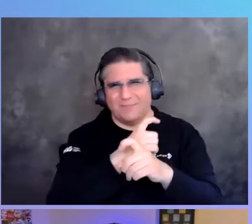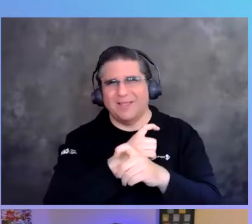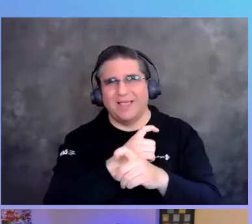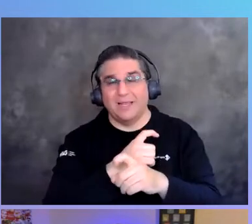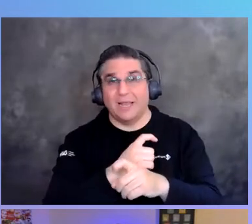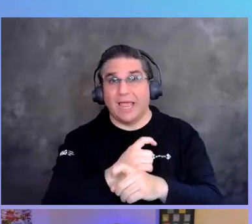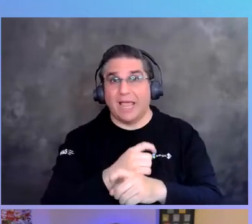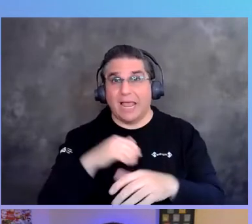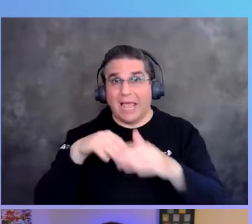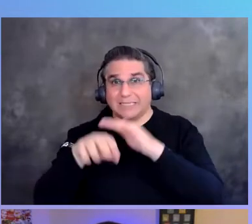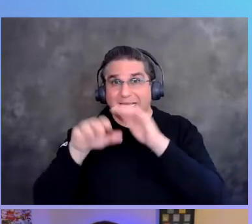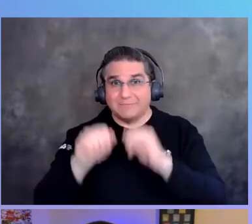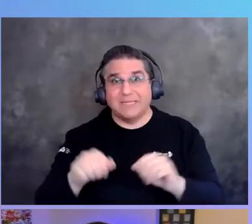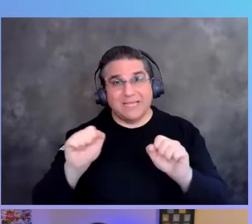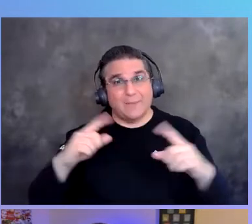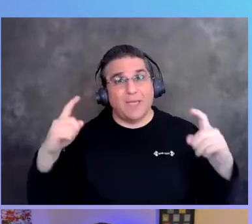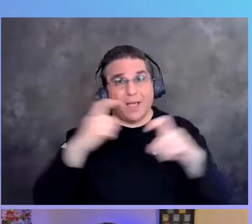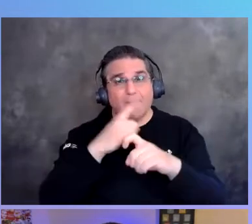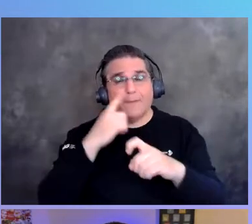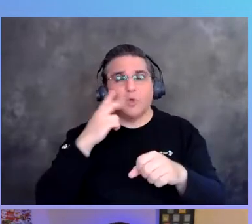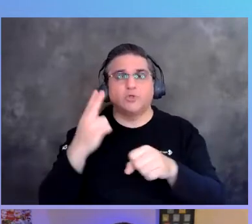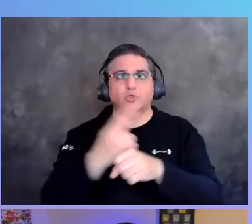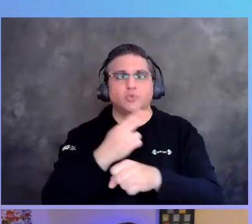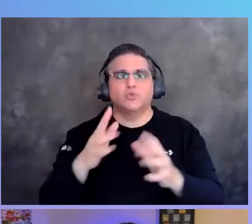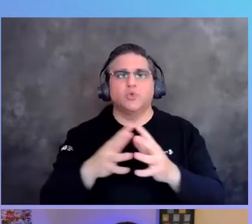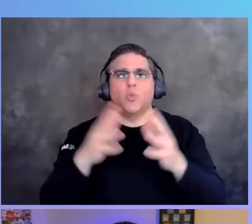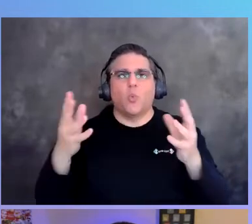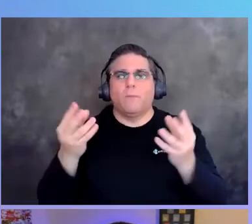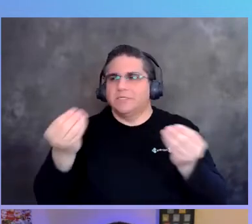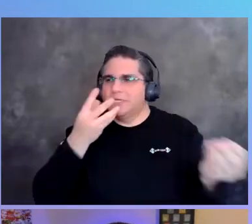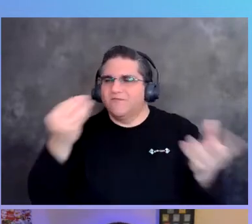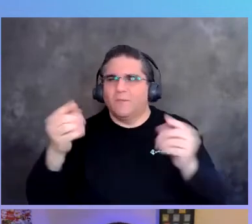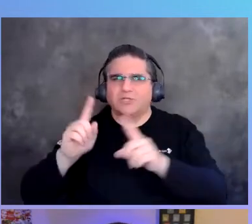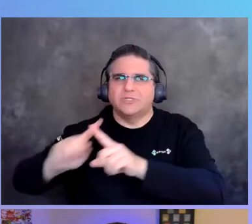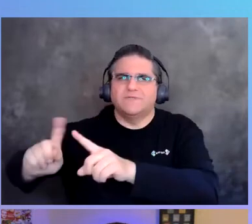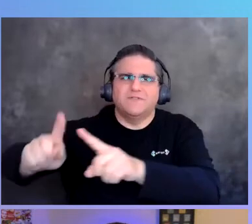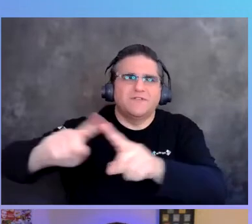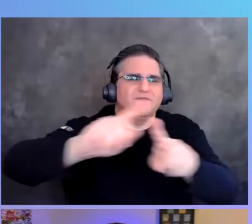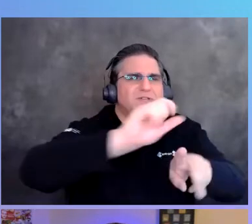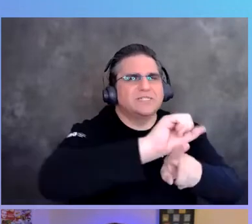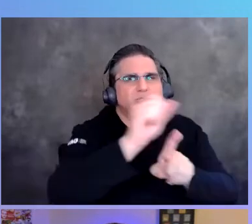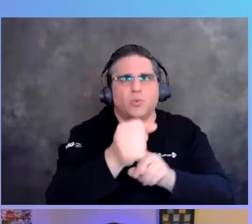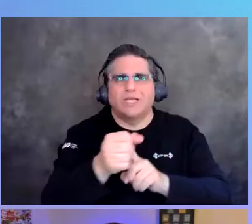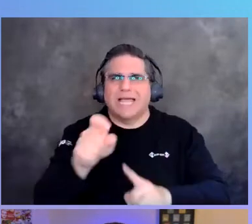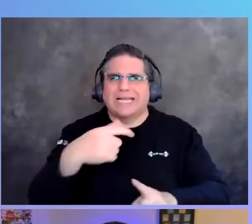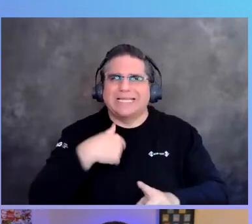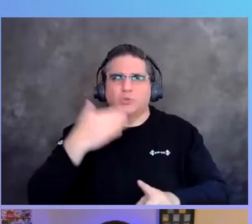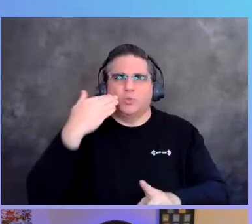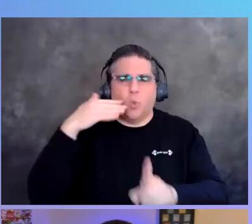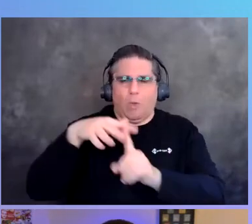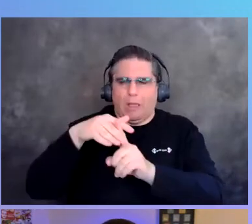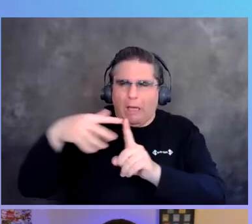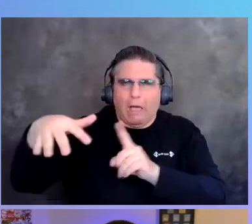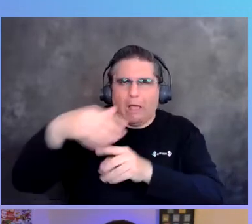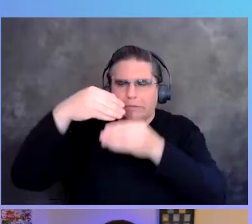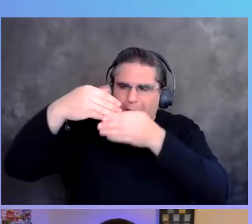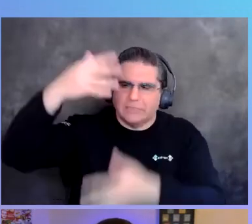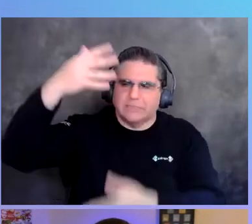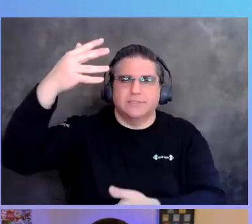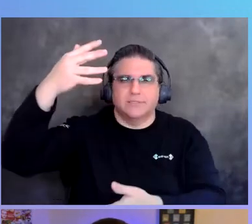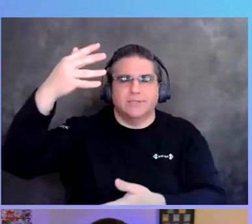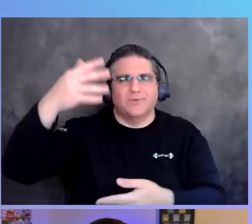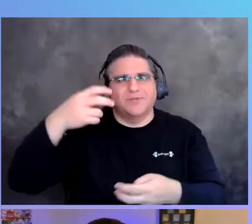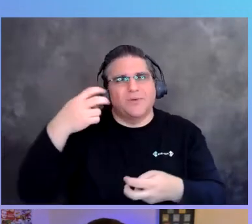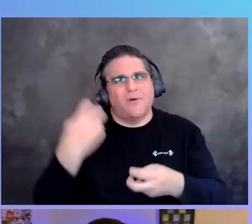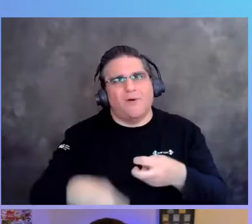on so much nuance and it relies on so much context for each individual situation that it's really difficult